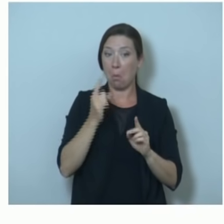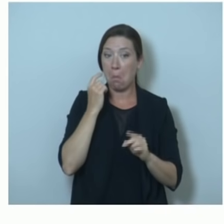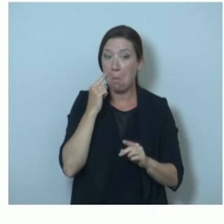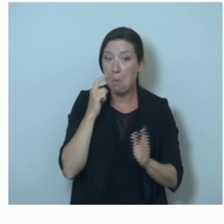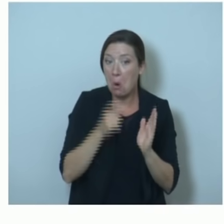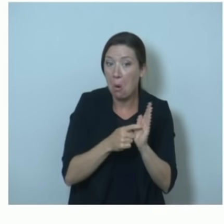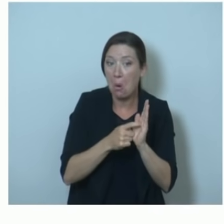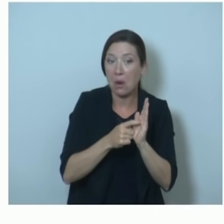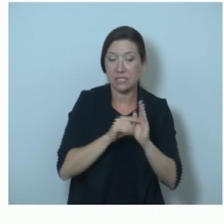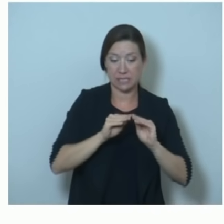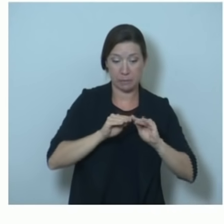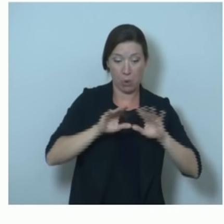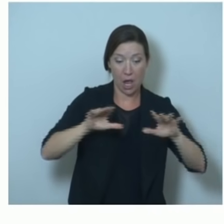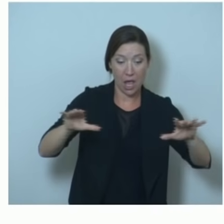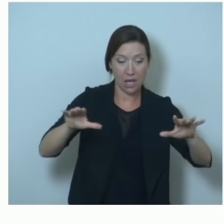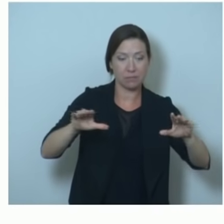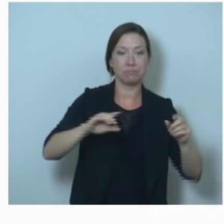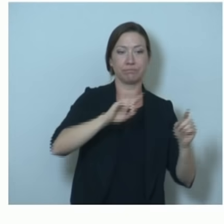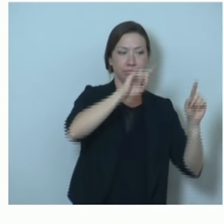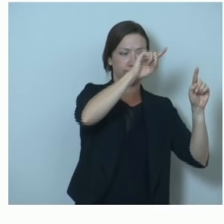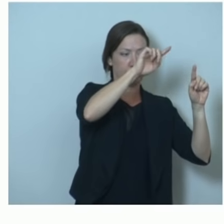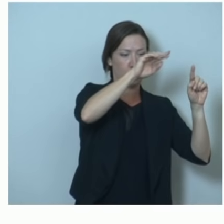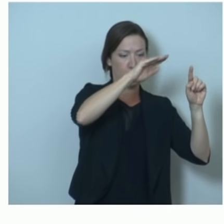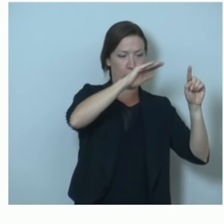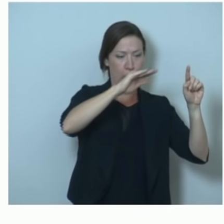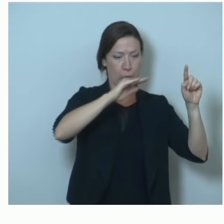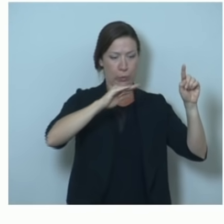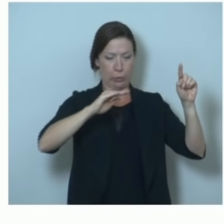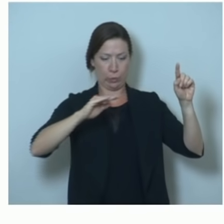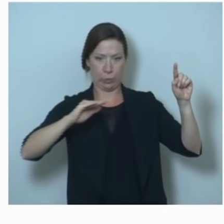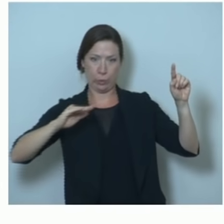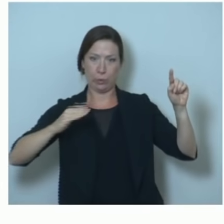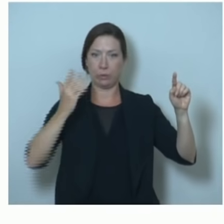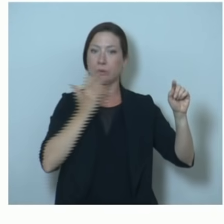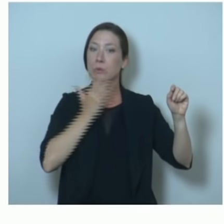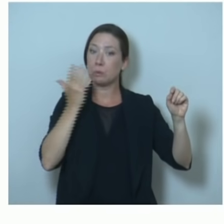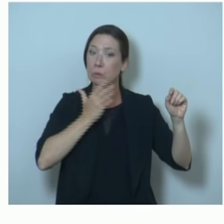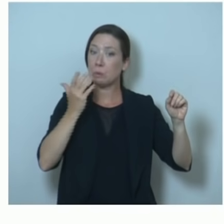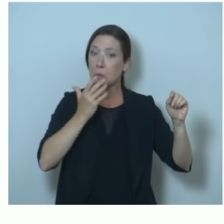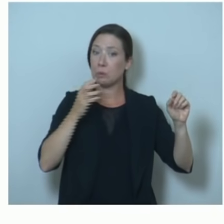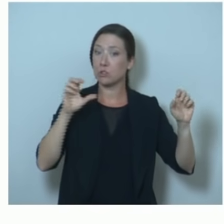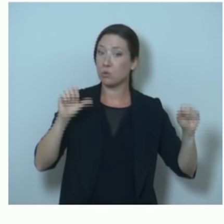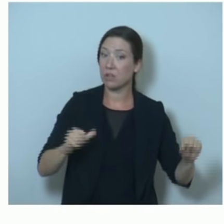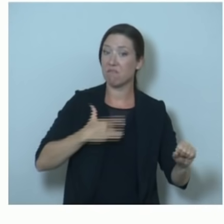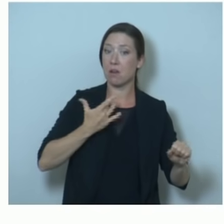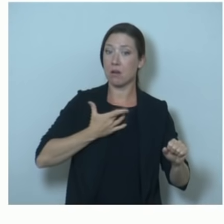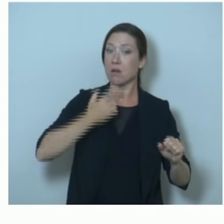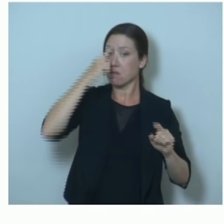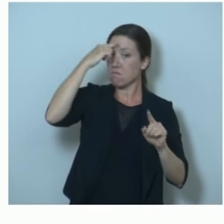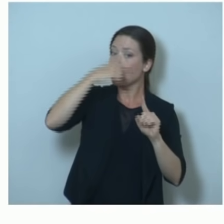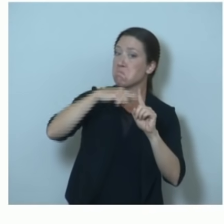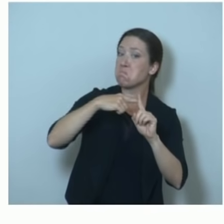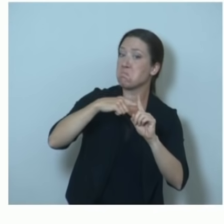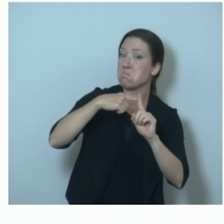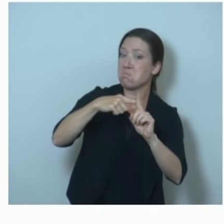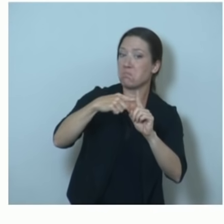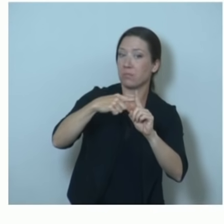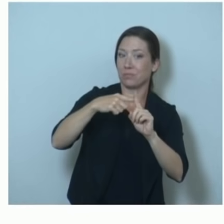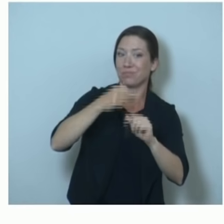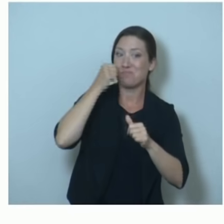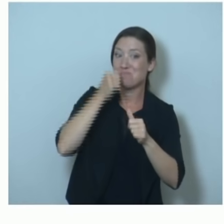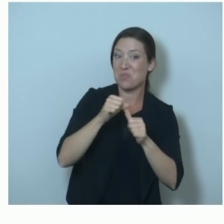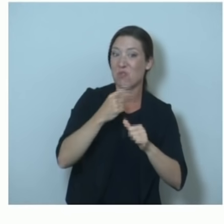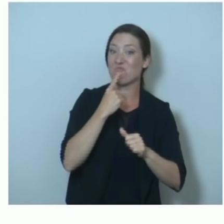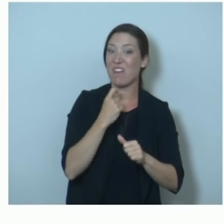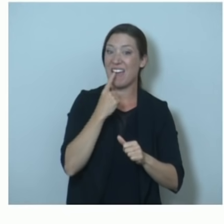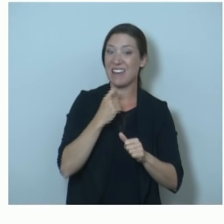good reason to be optimistic. It's lower than it is last week, and even though that red and green graph that I showed you where the red was at its peak,